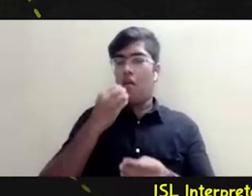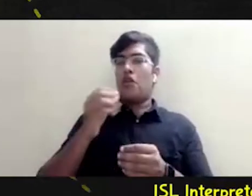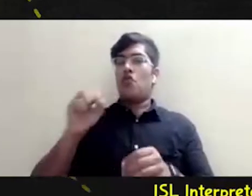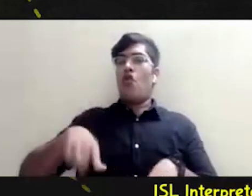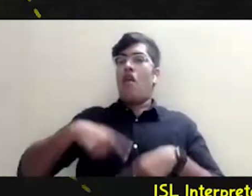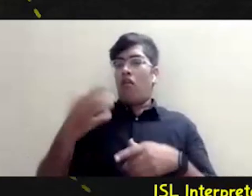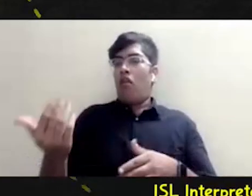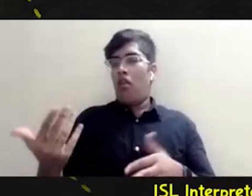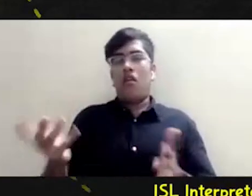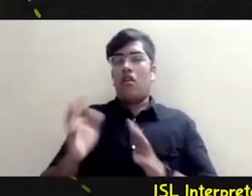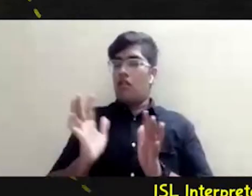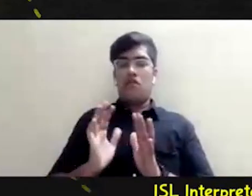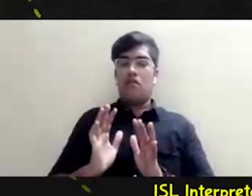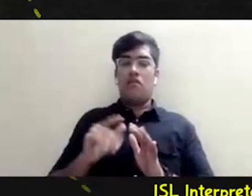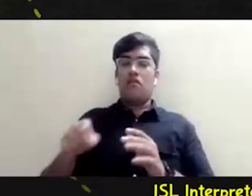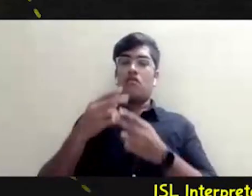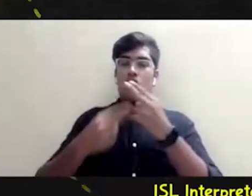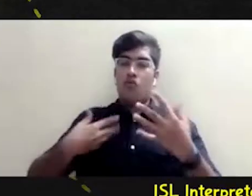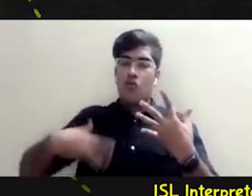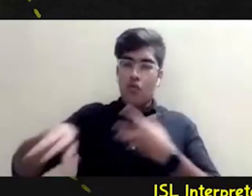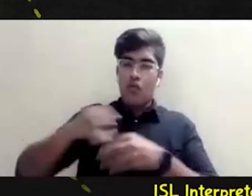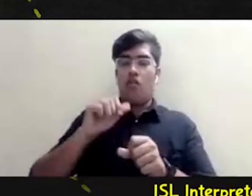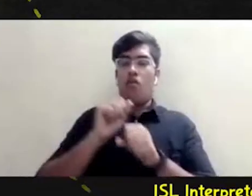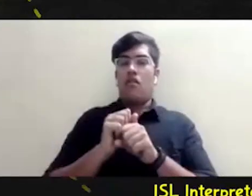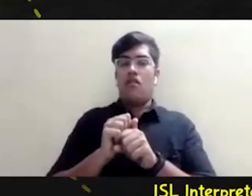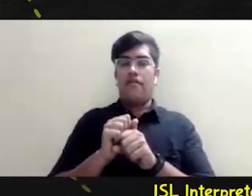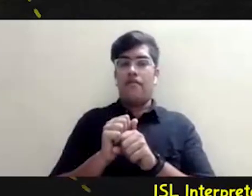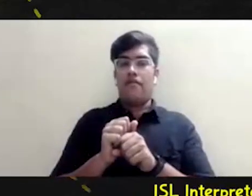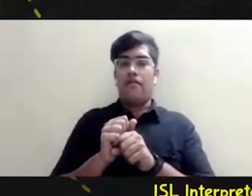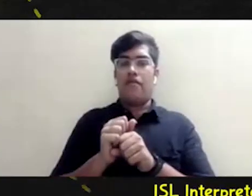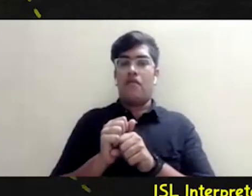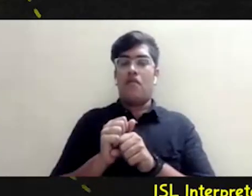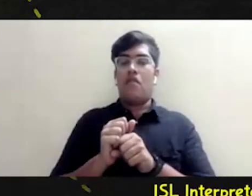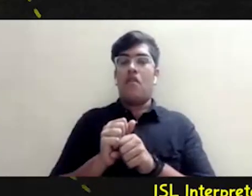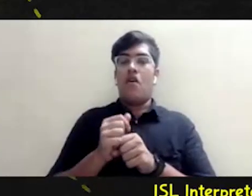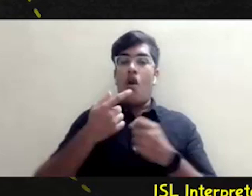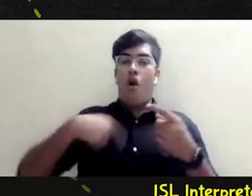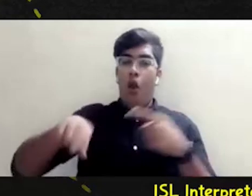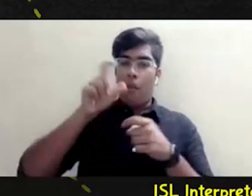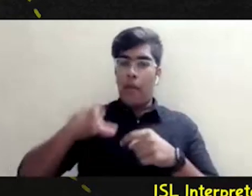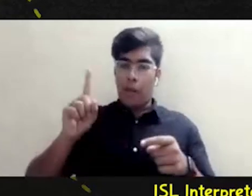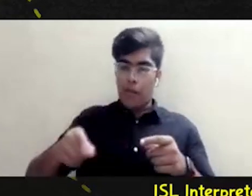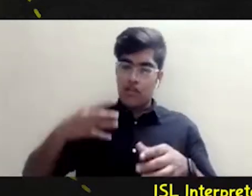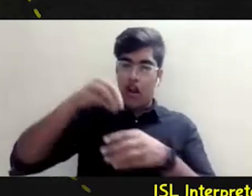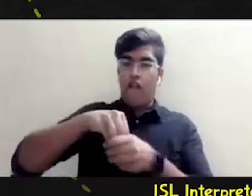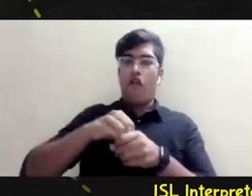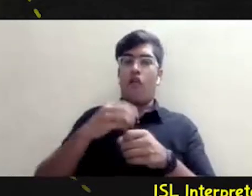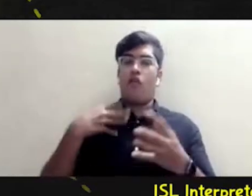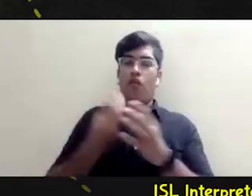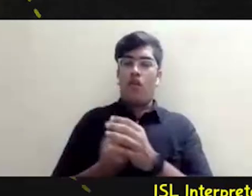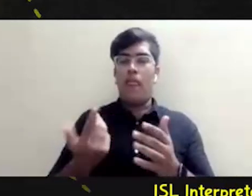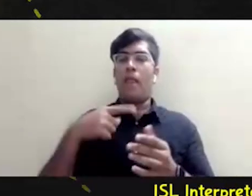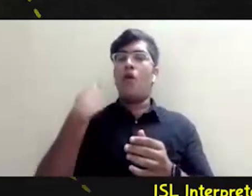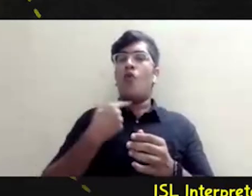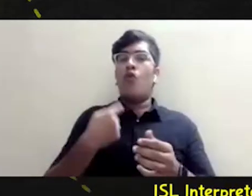not going to talk about it. So first thing is that involve marginalized community, involve the communities with whom you are going